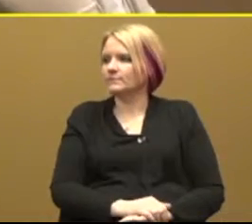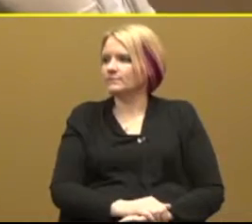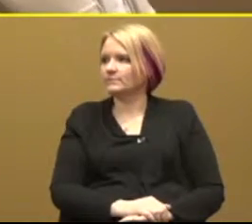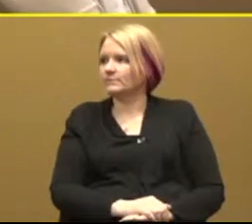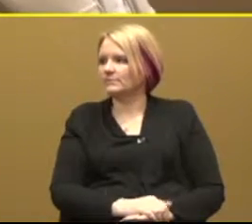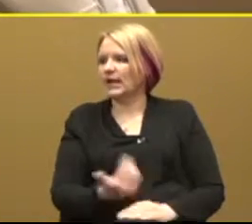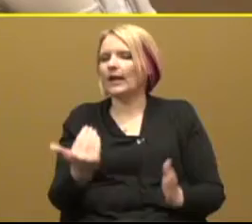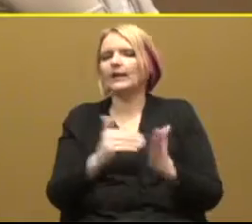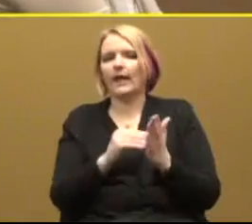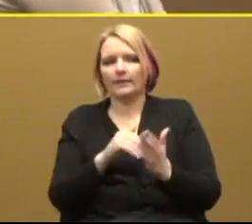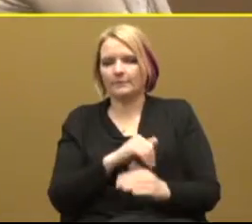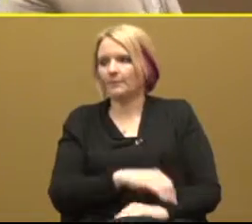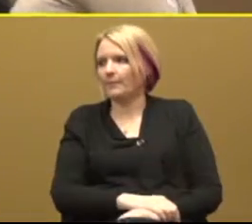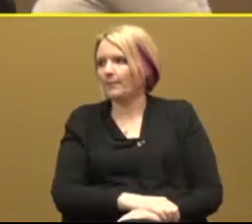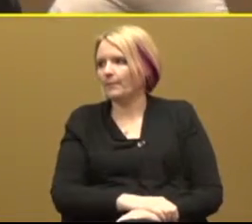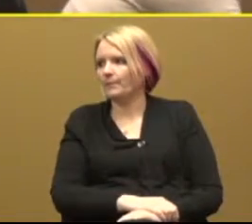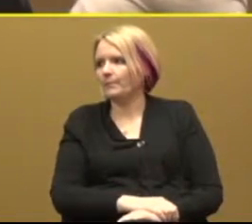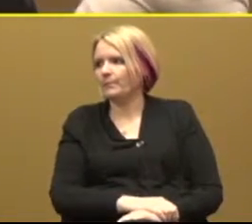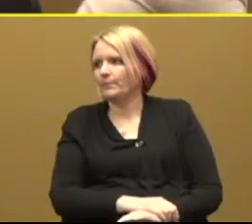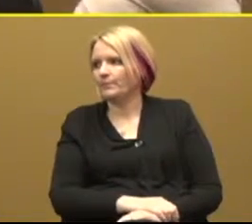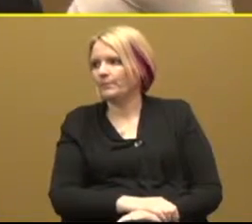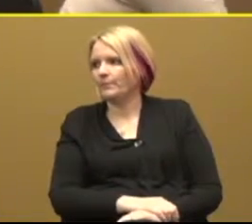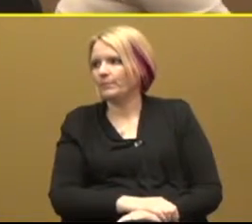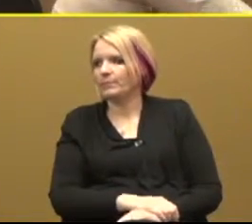Here we go again.